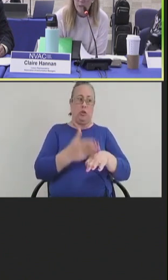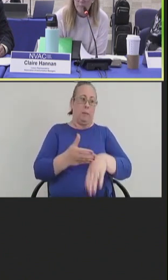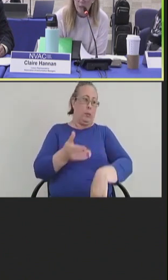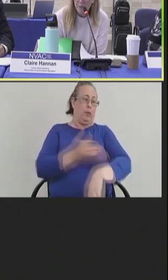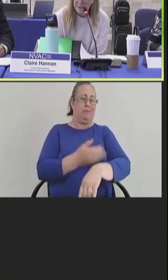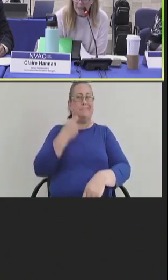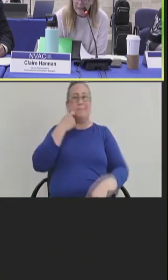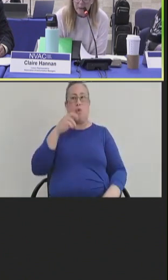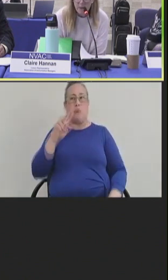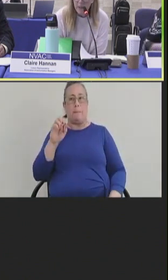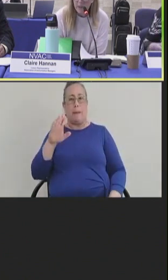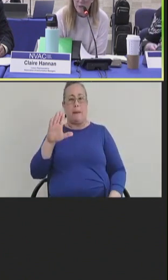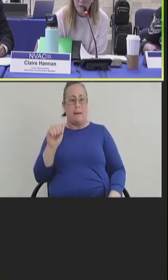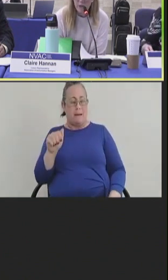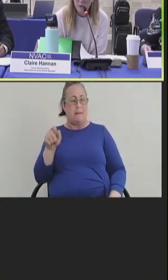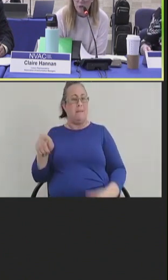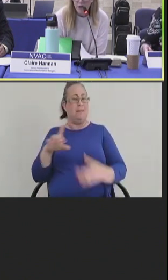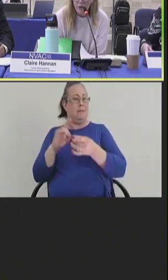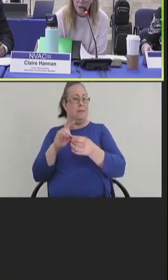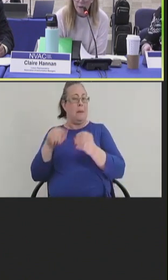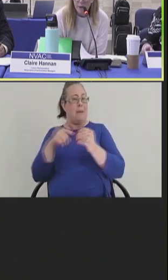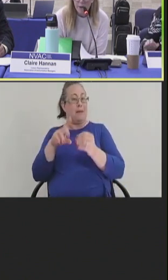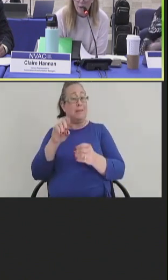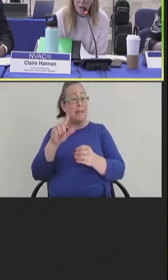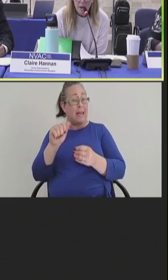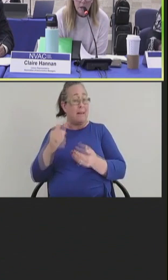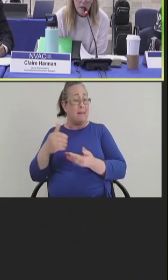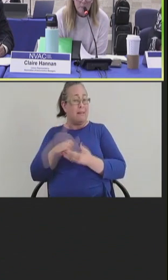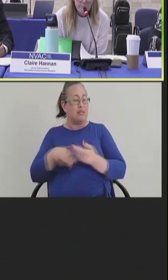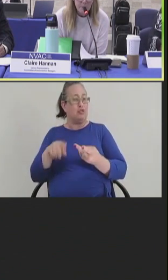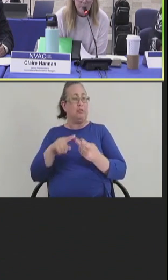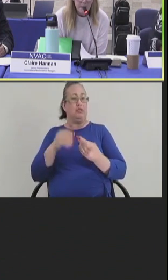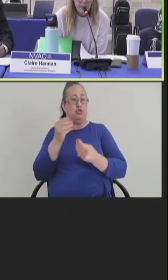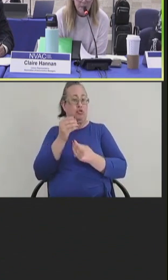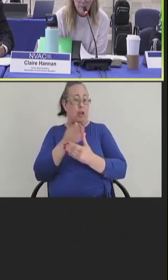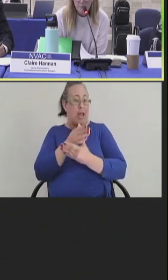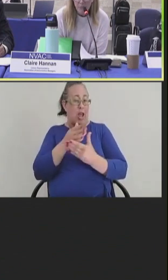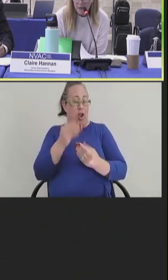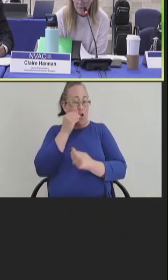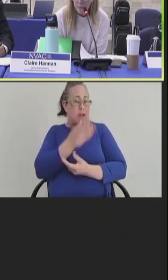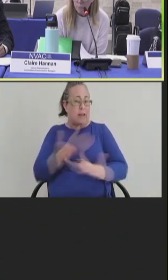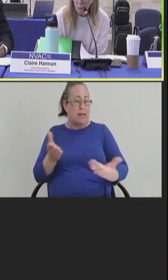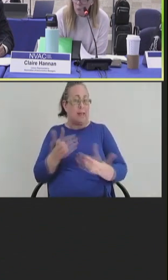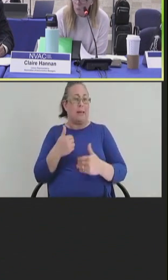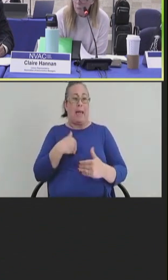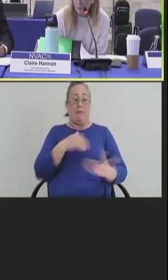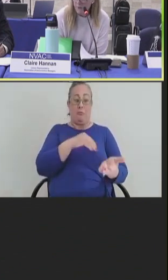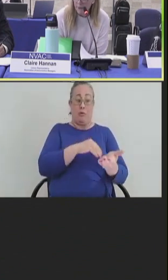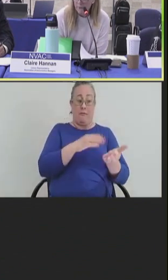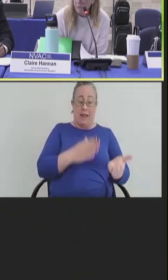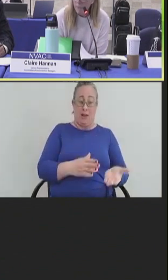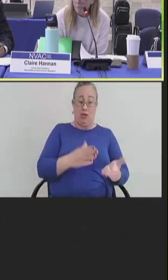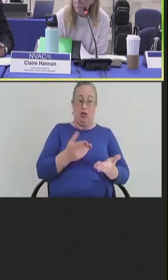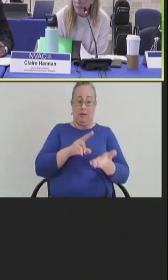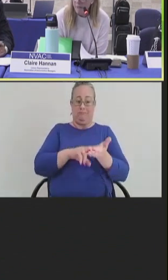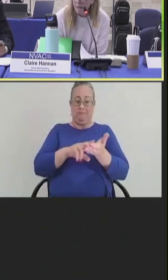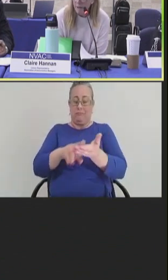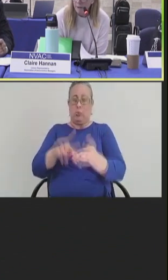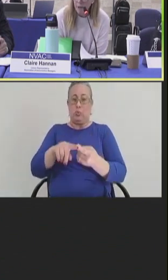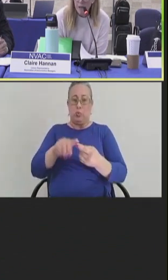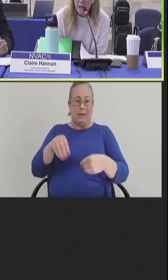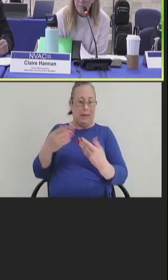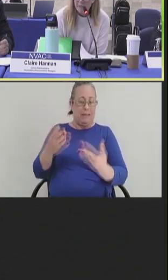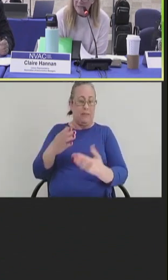talked about, with data collection and sharing, having providers enrolled to give COVID